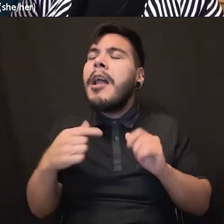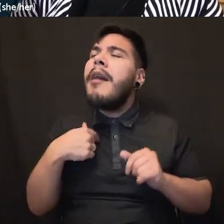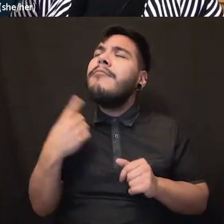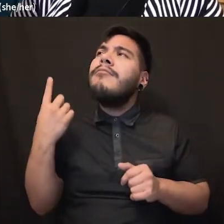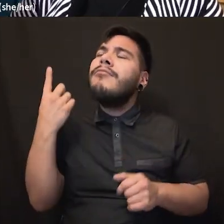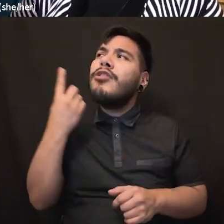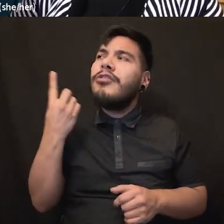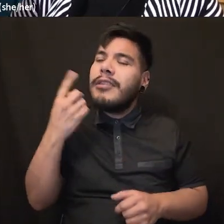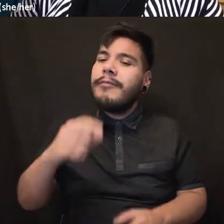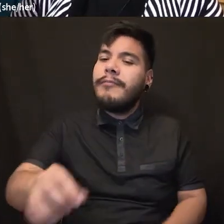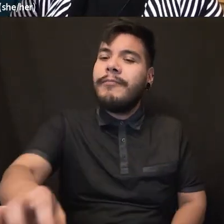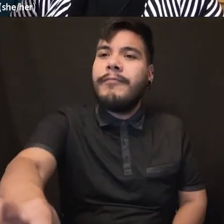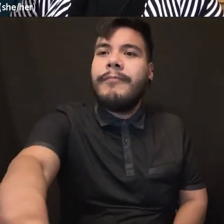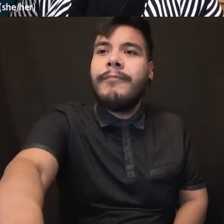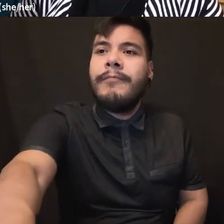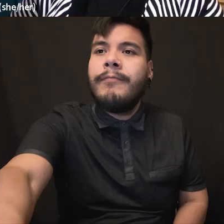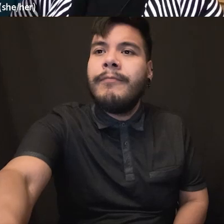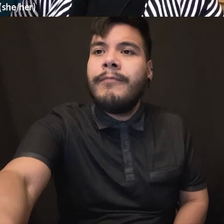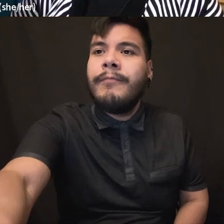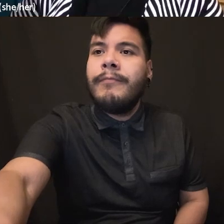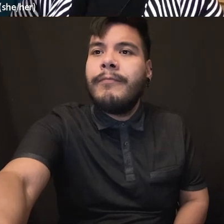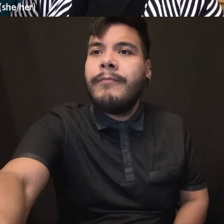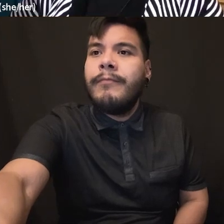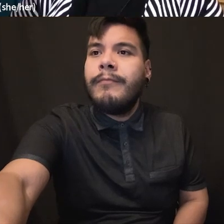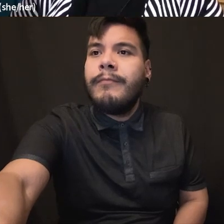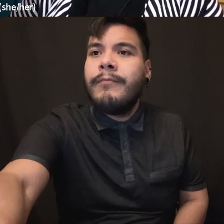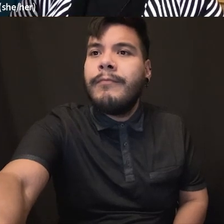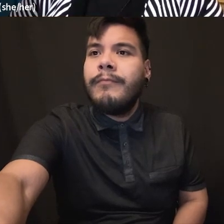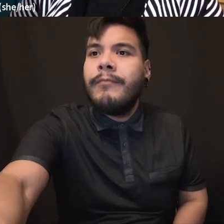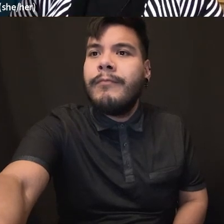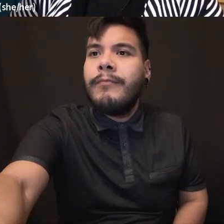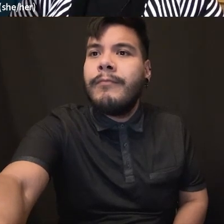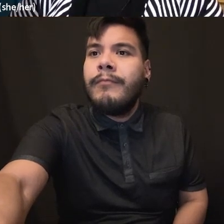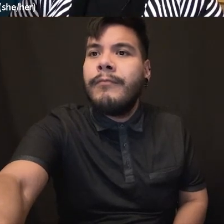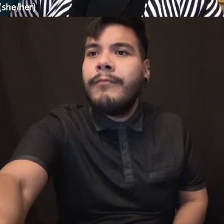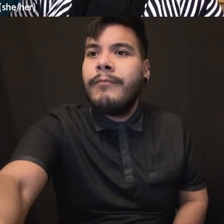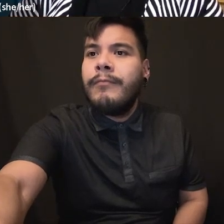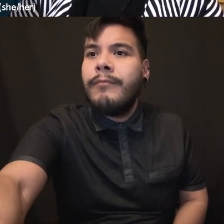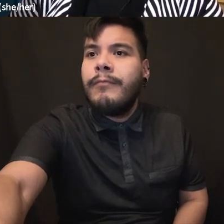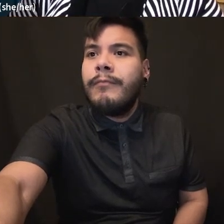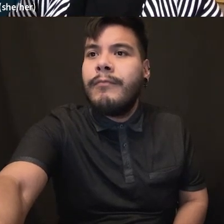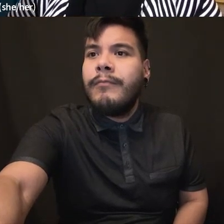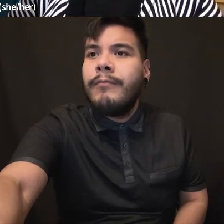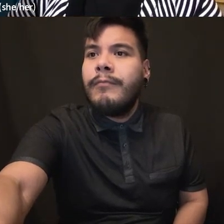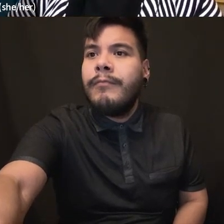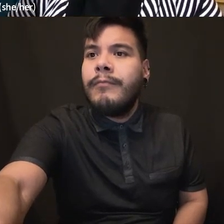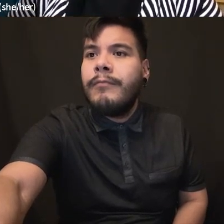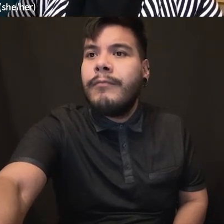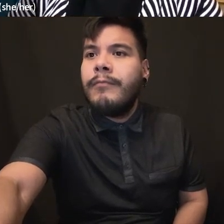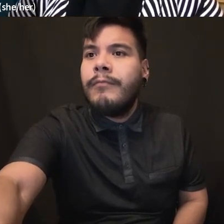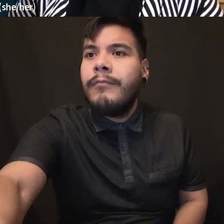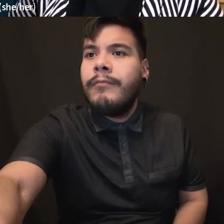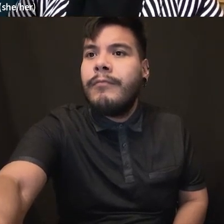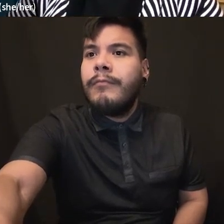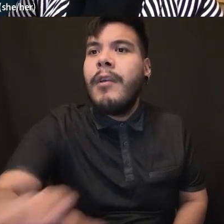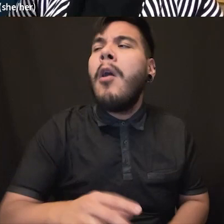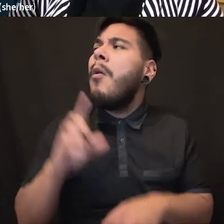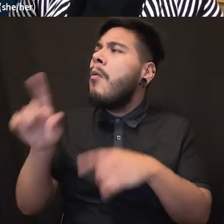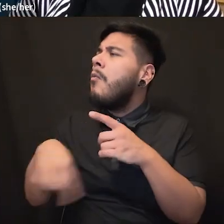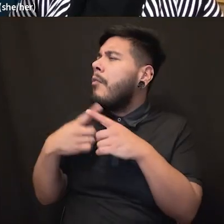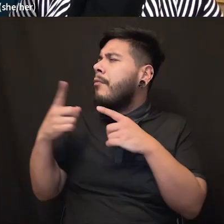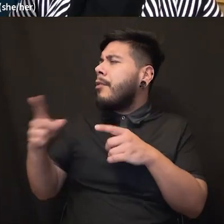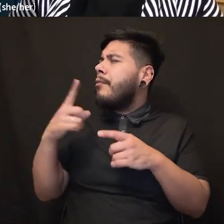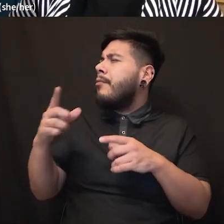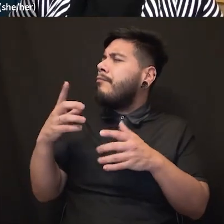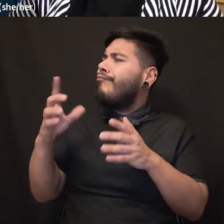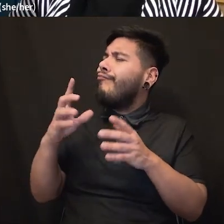like, when would you play fat for laughs? Like, are we allowed to have fat jokes? Is it funny? Is